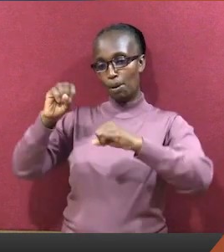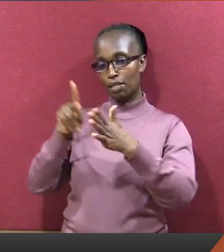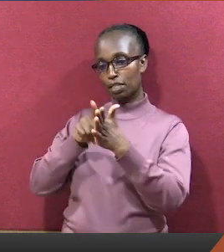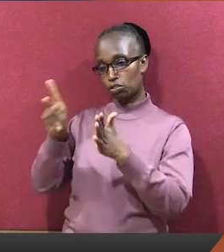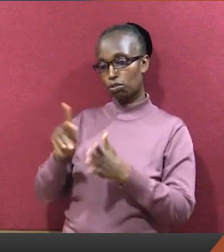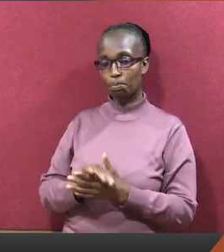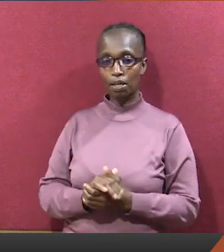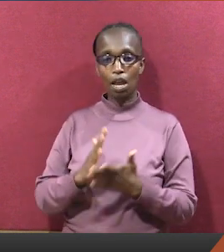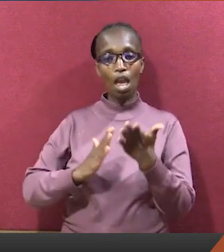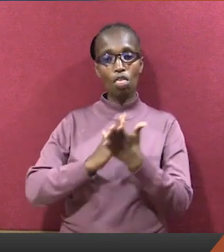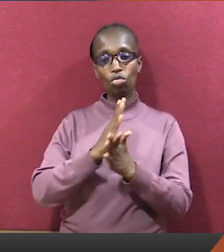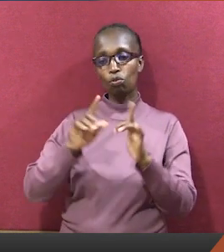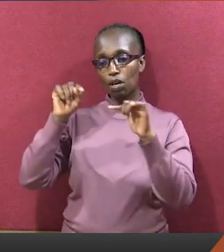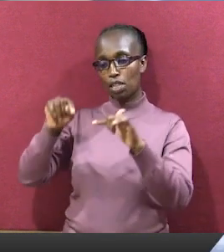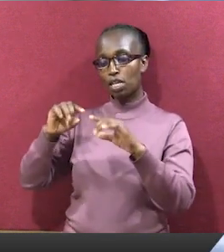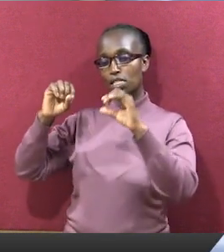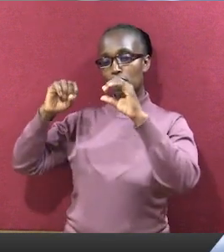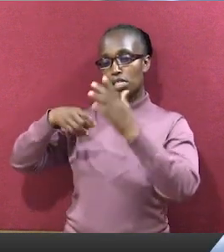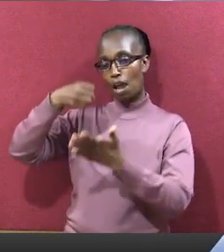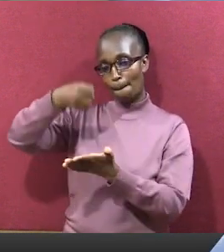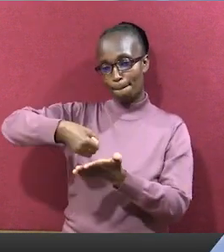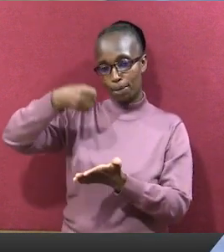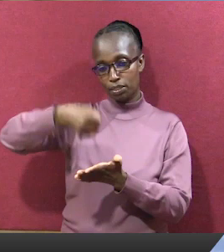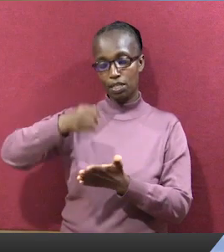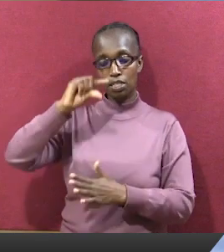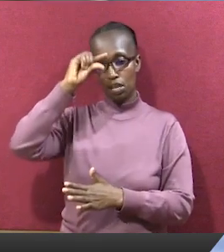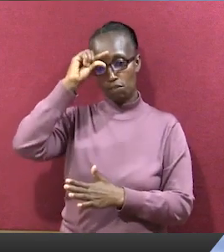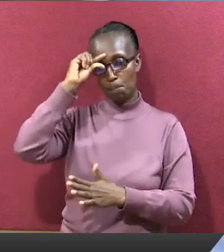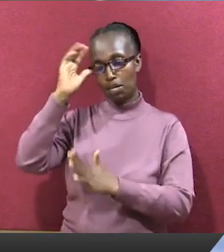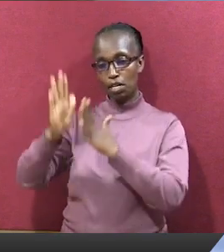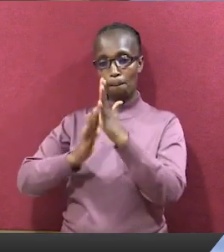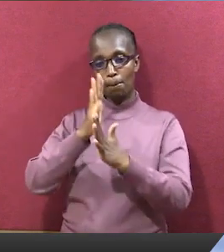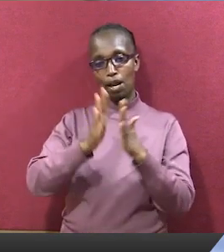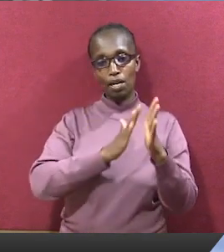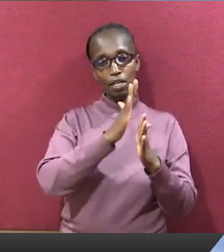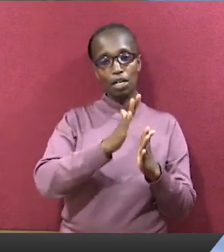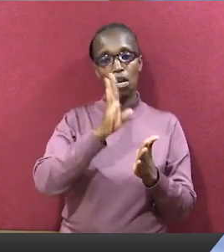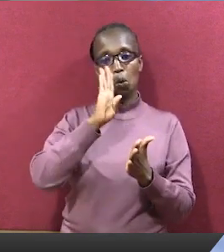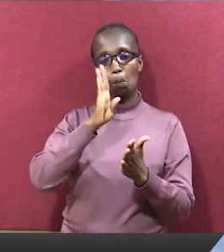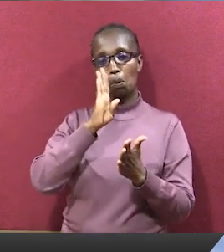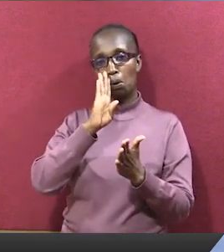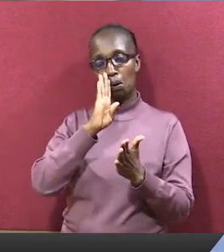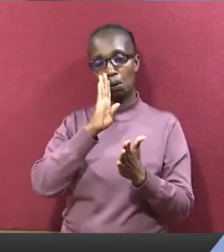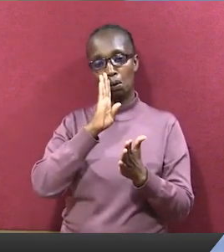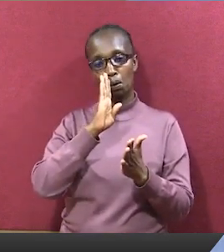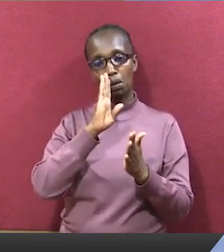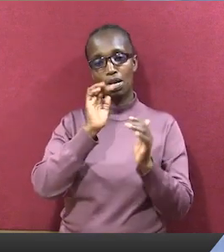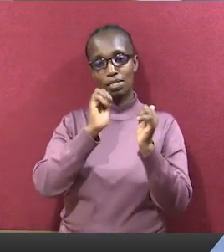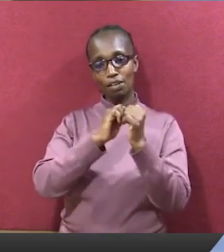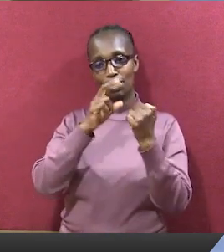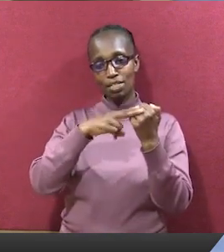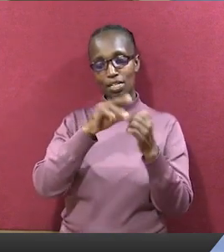the country's ability to pay. Katika bajeti hii, serikali inapania kukopa zaidi ya bilioni